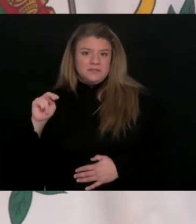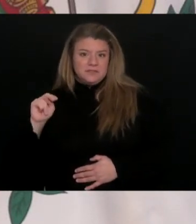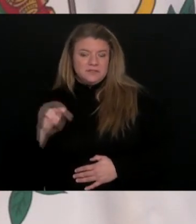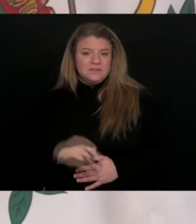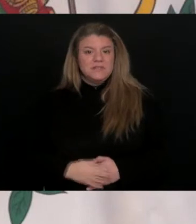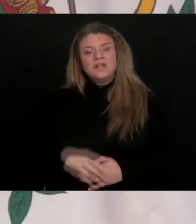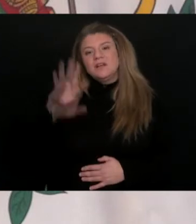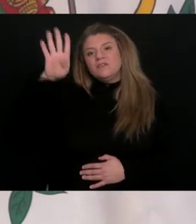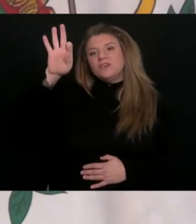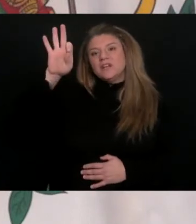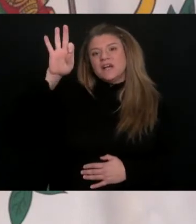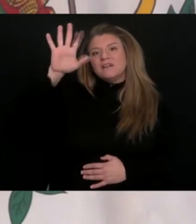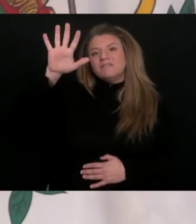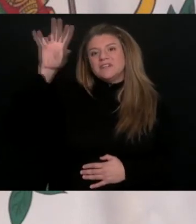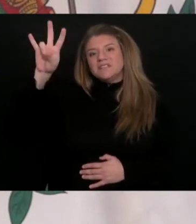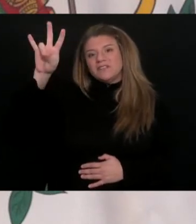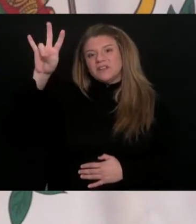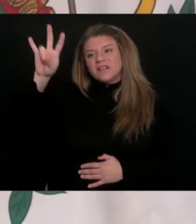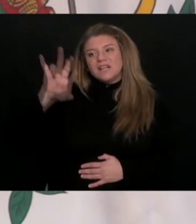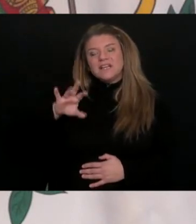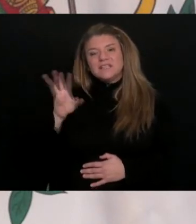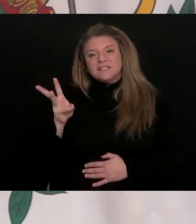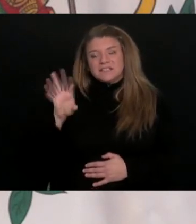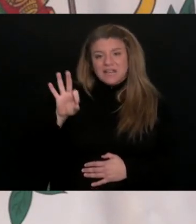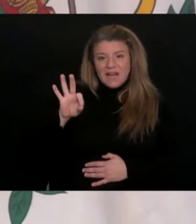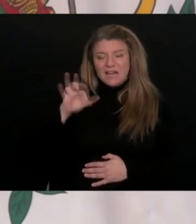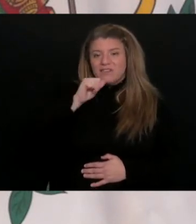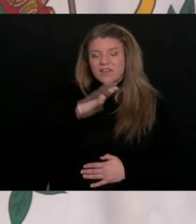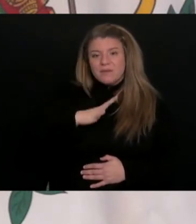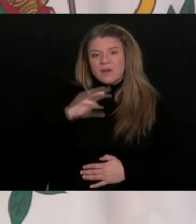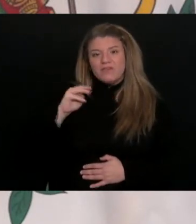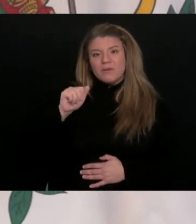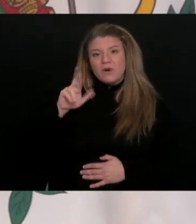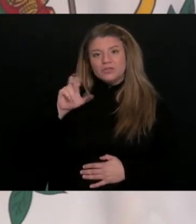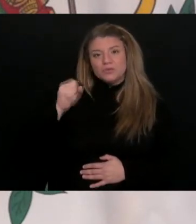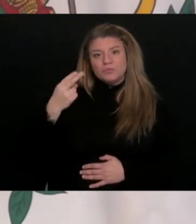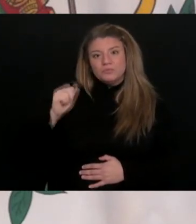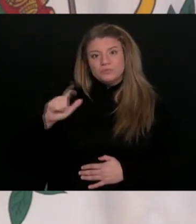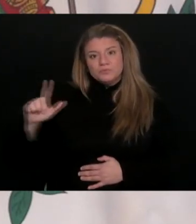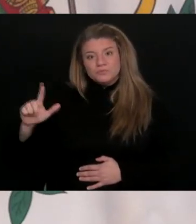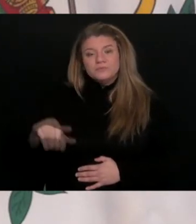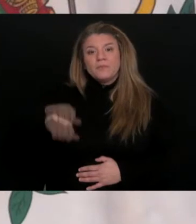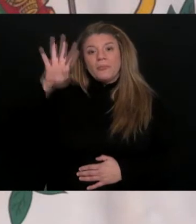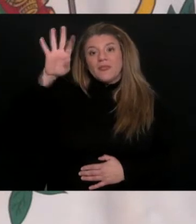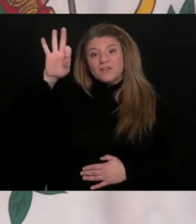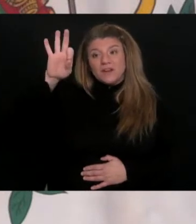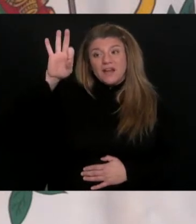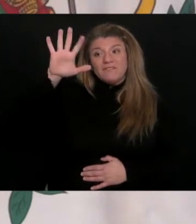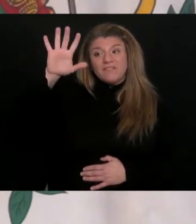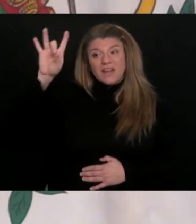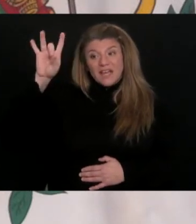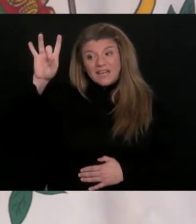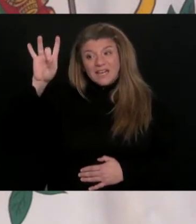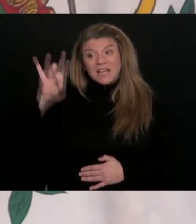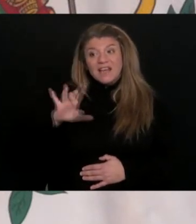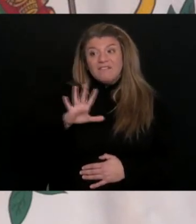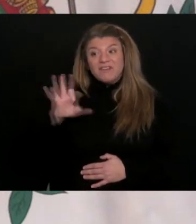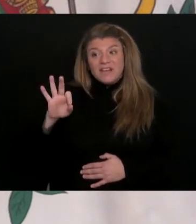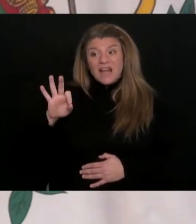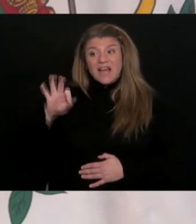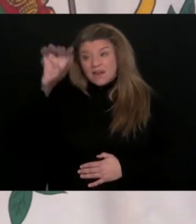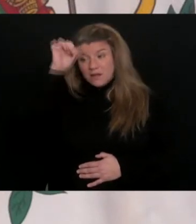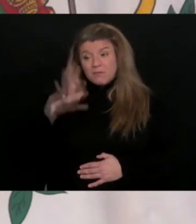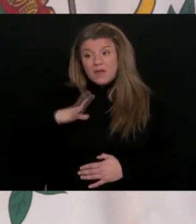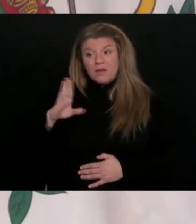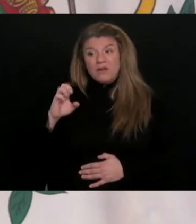The 4,957th death, a 69-year-old female from Marshall County. The 4,958th death, a 59-year-old male